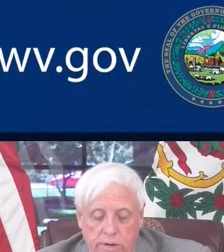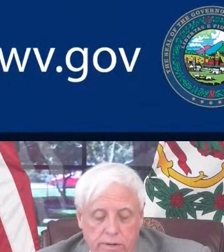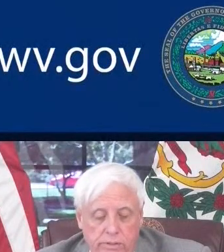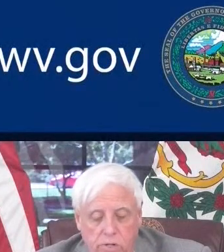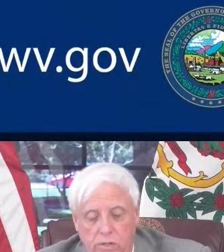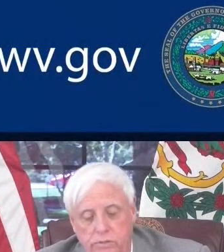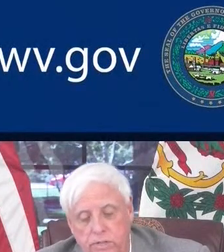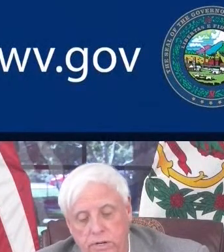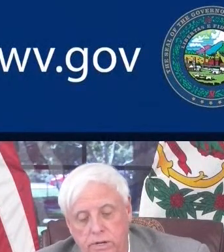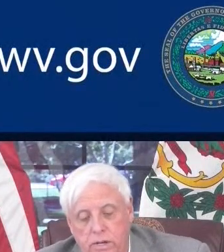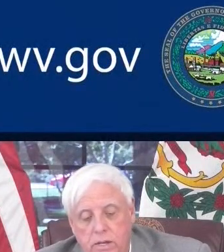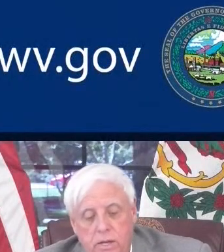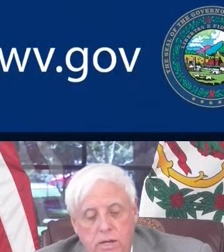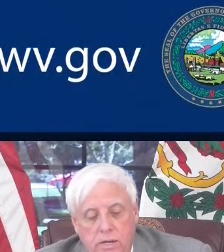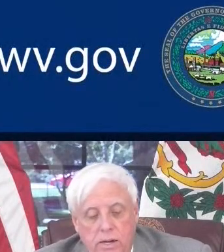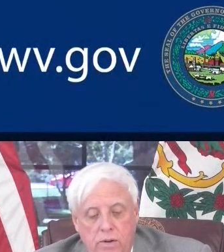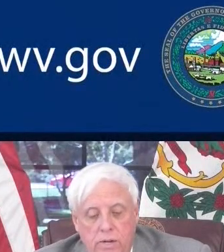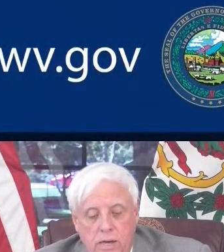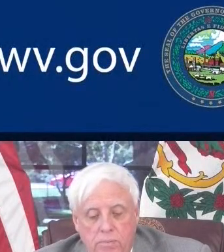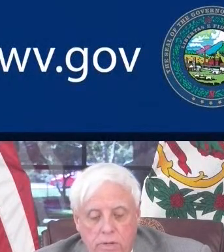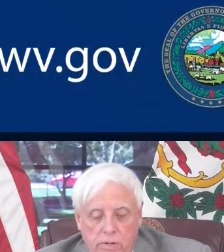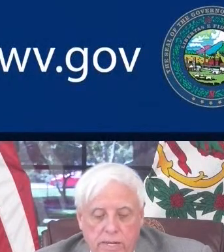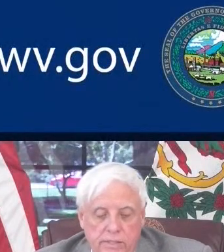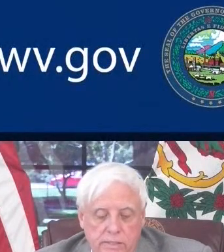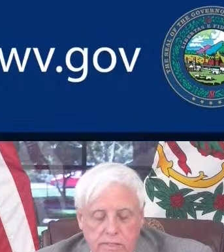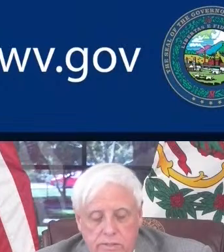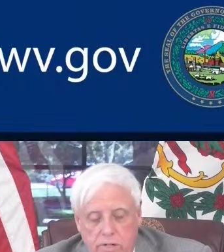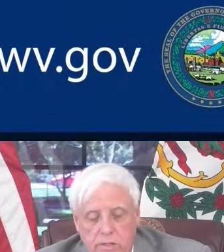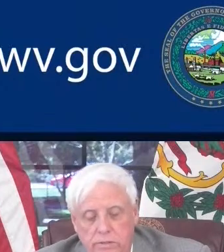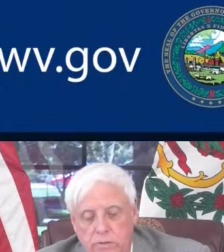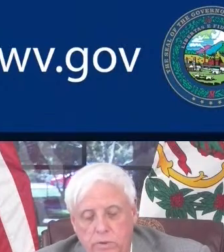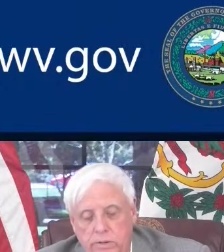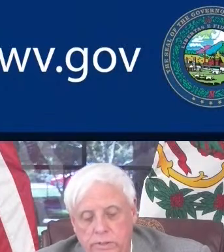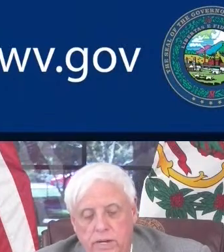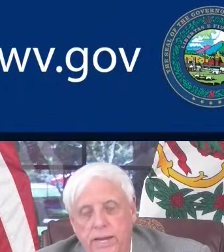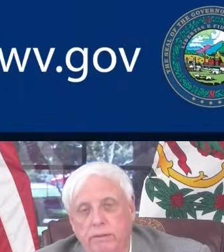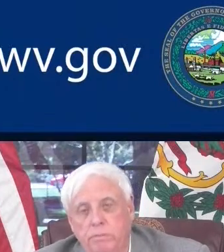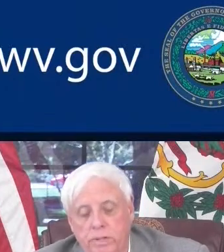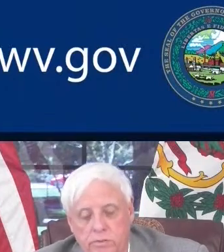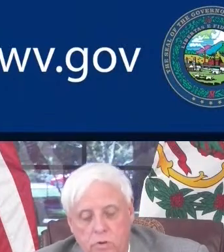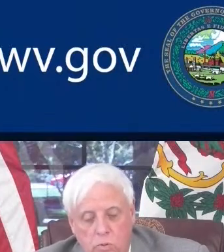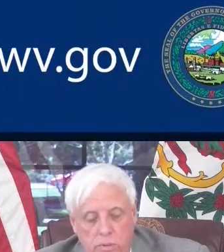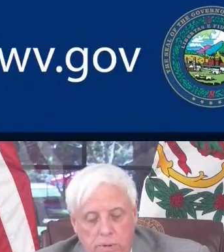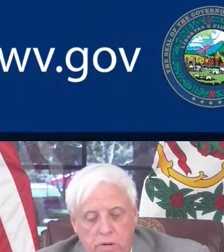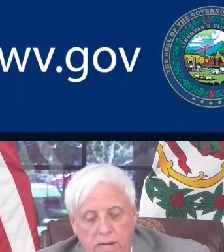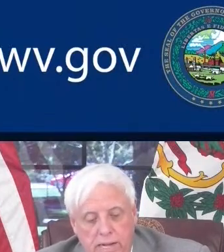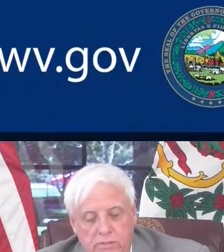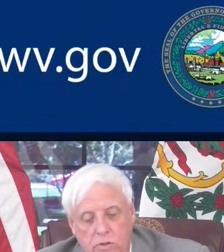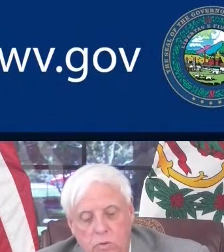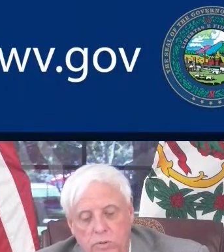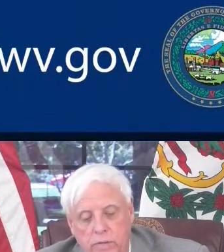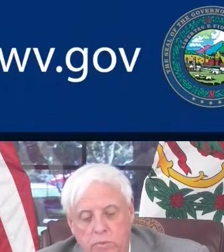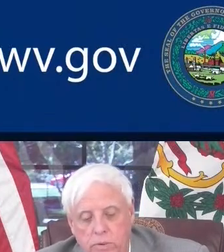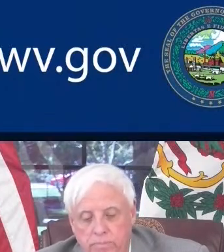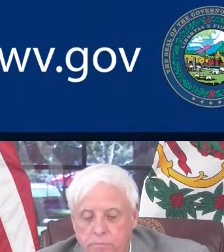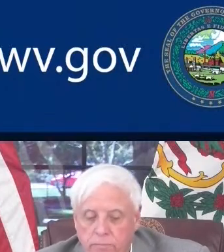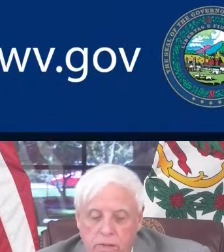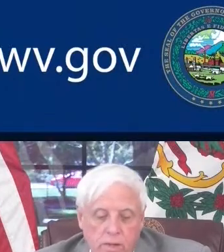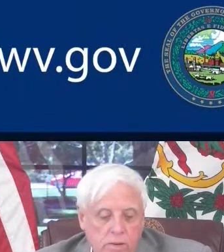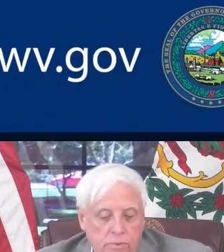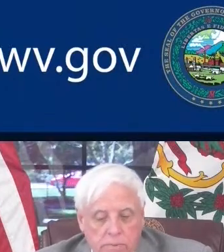we were here in Charleston, and at a couple locations here in Charleston. We were at John Adams Middle School and at Polka High School, and then we